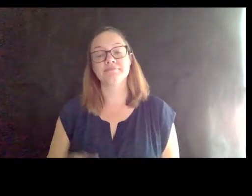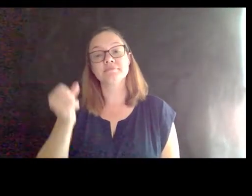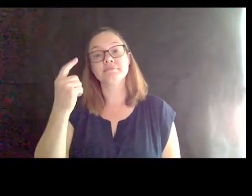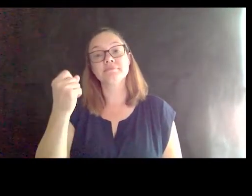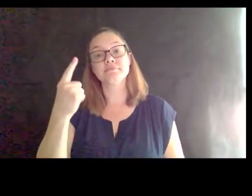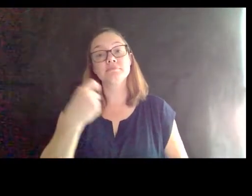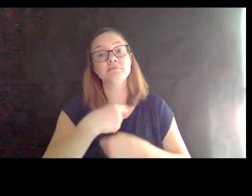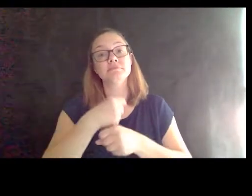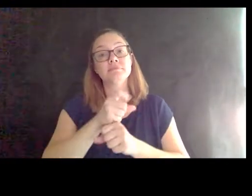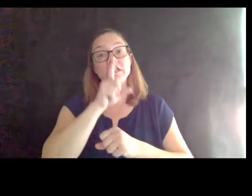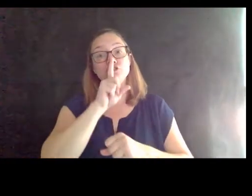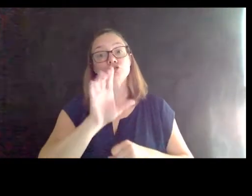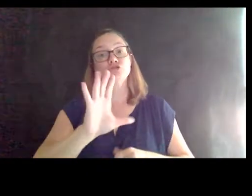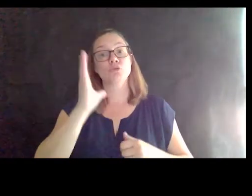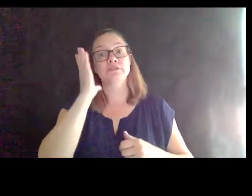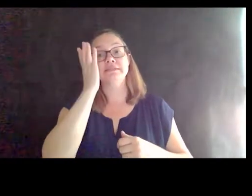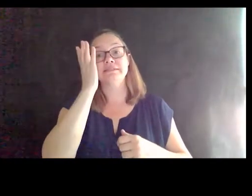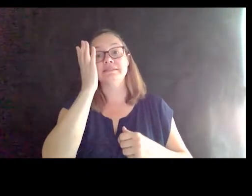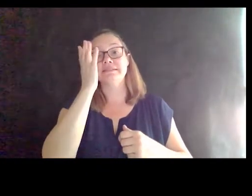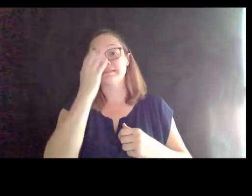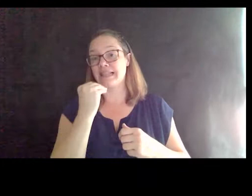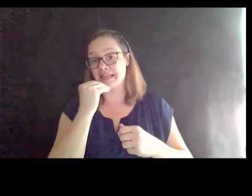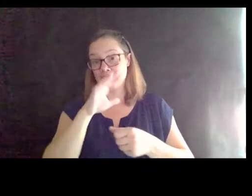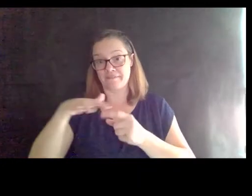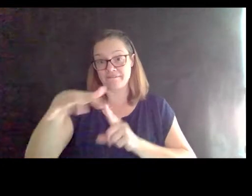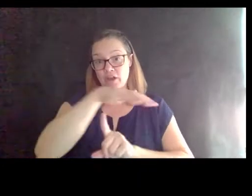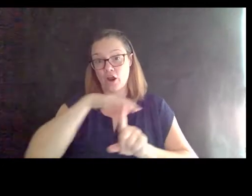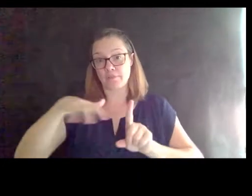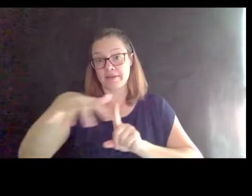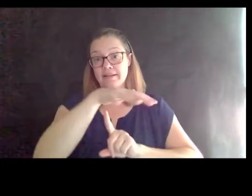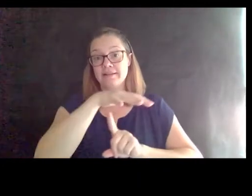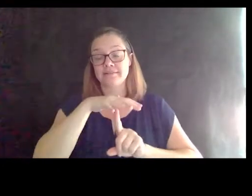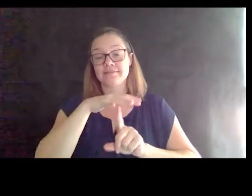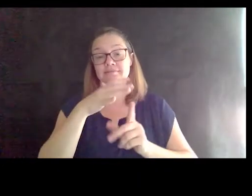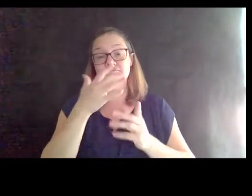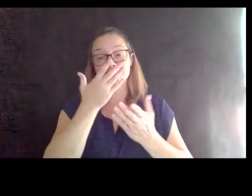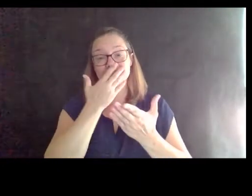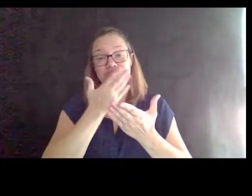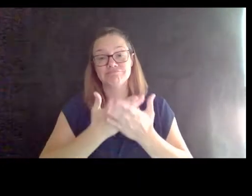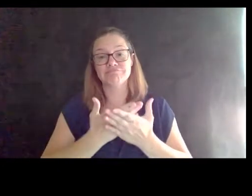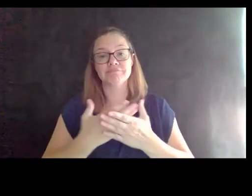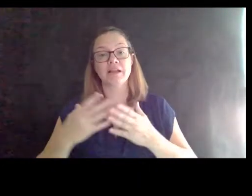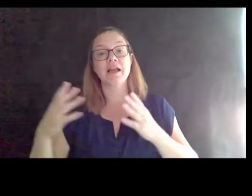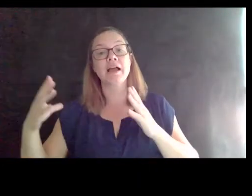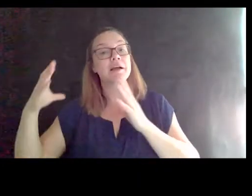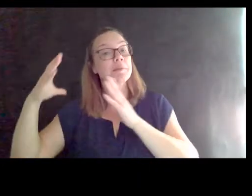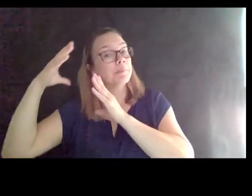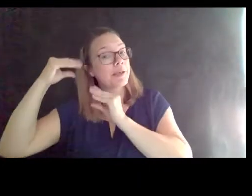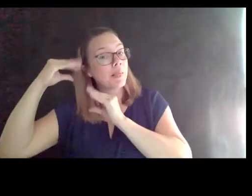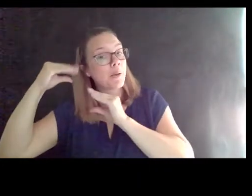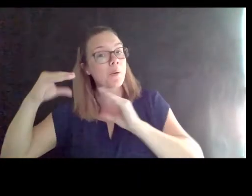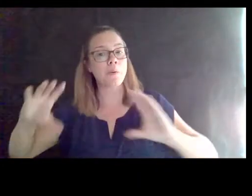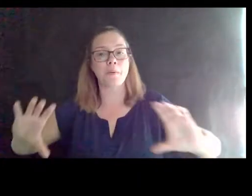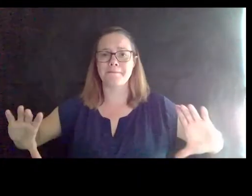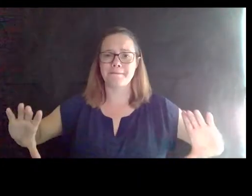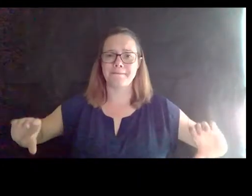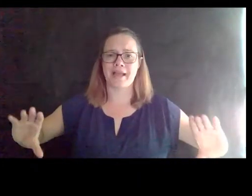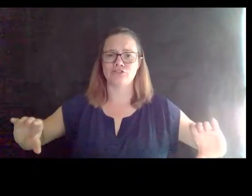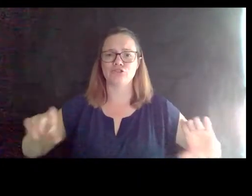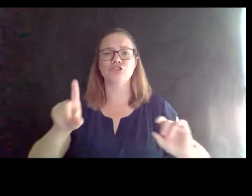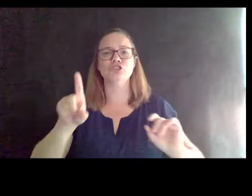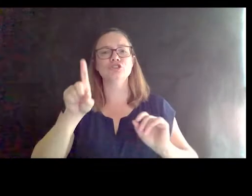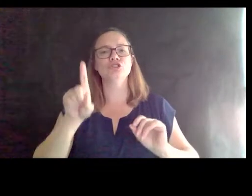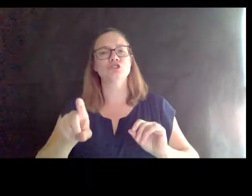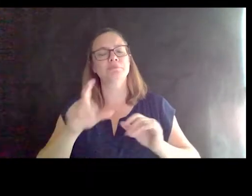Making sure that the sleep environment is pleasant. Mattresses and pillows should be comfortable. If you need to fluff your